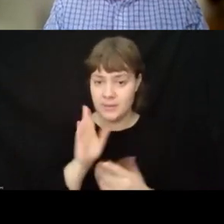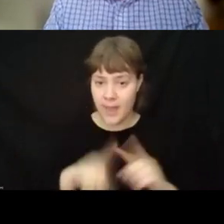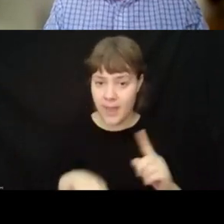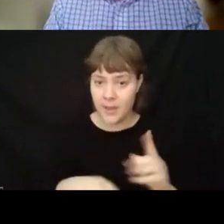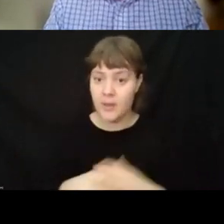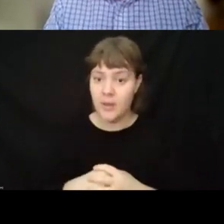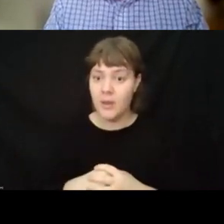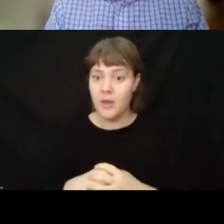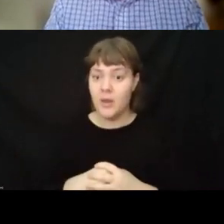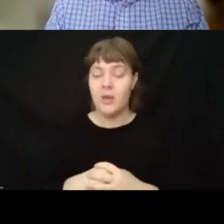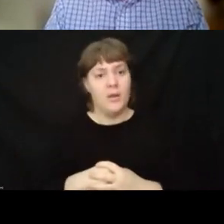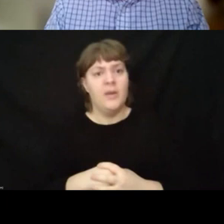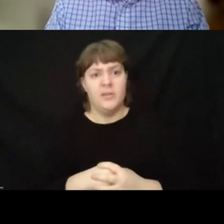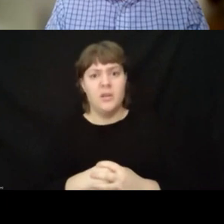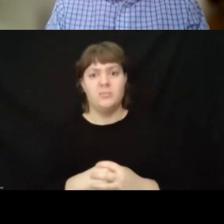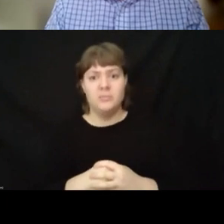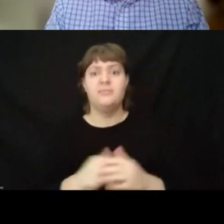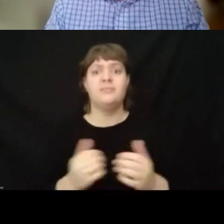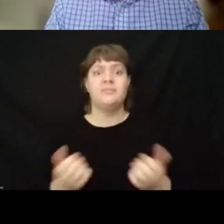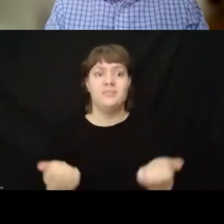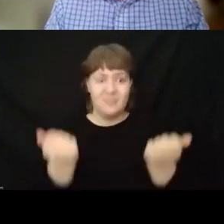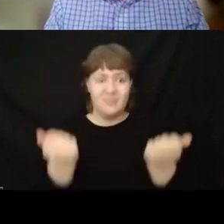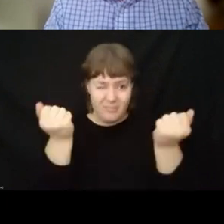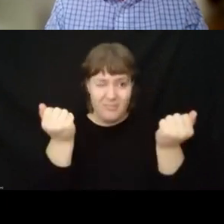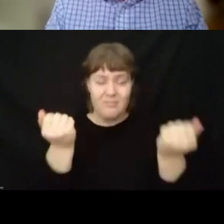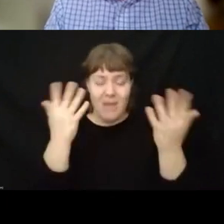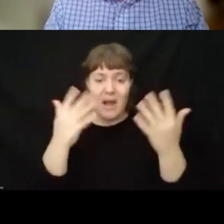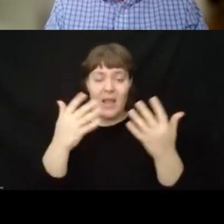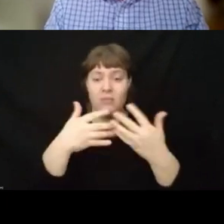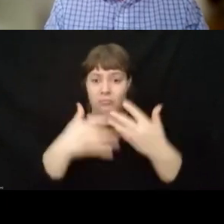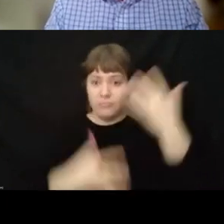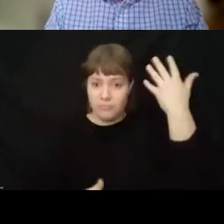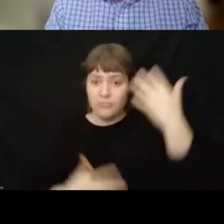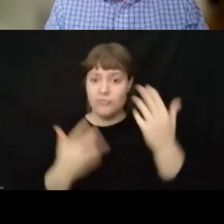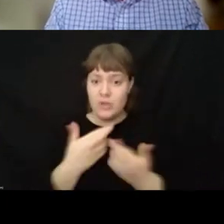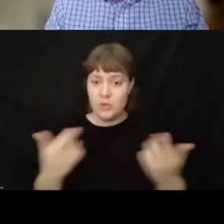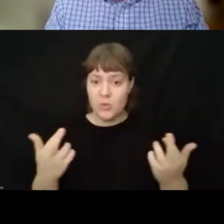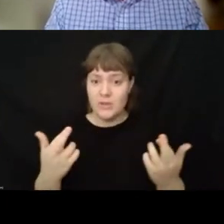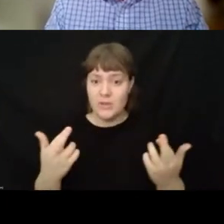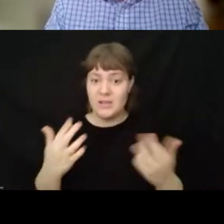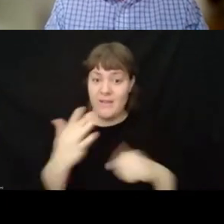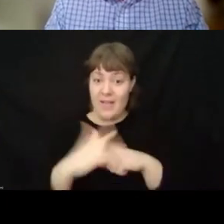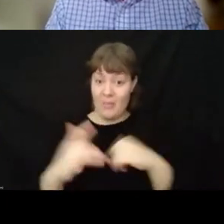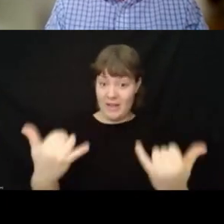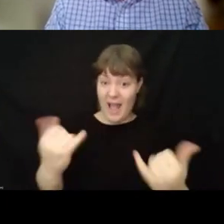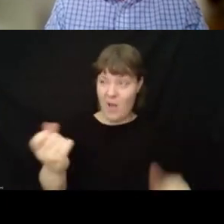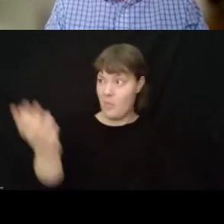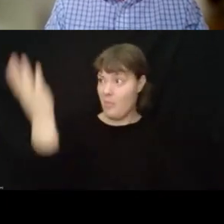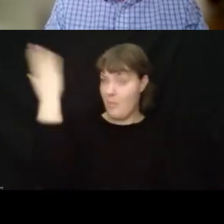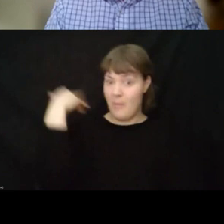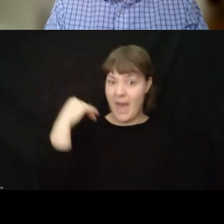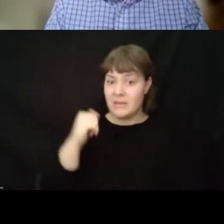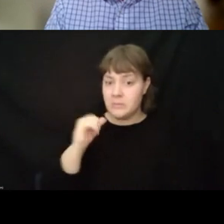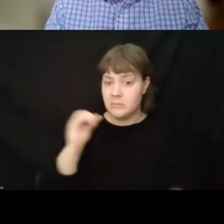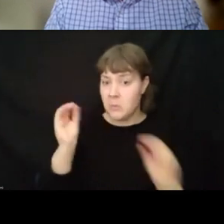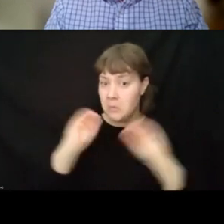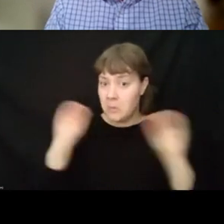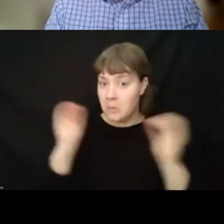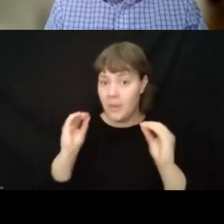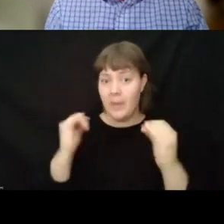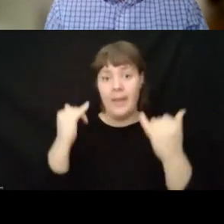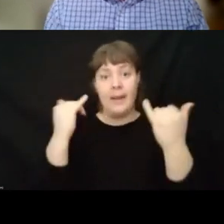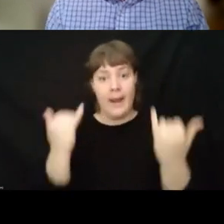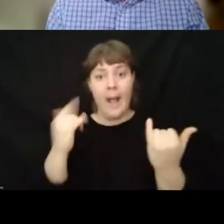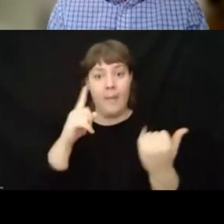I think there's a lot of resources out there now that we didn't have in the past, which we're fortunate now to be able to provide because of these